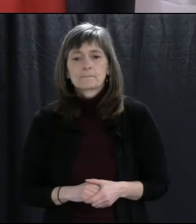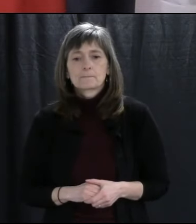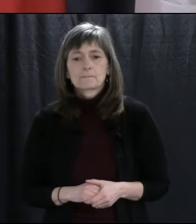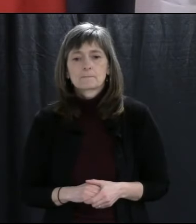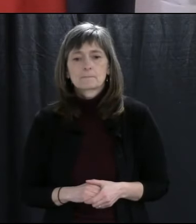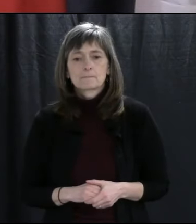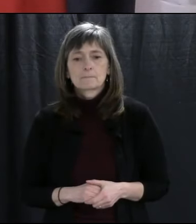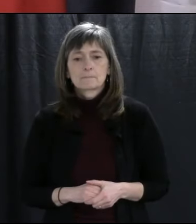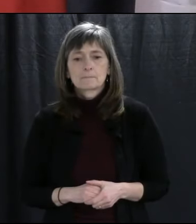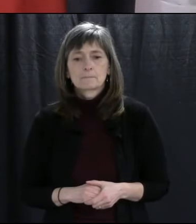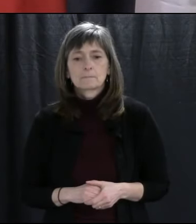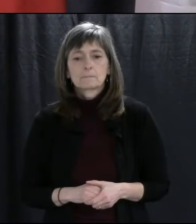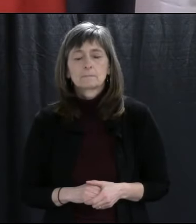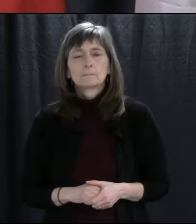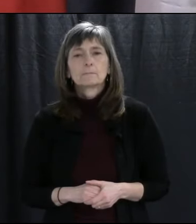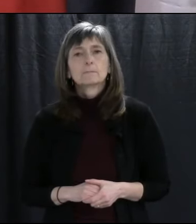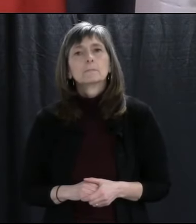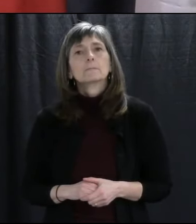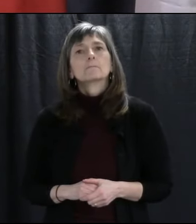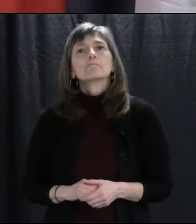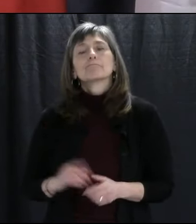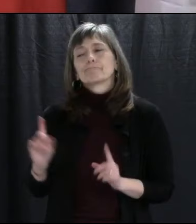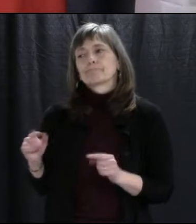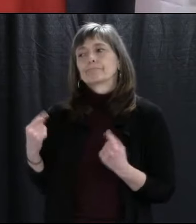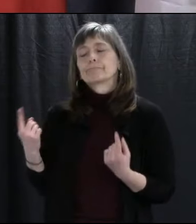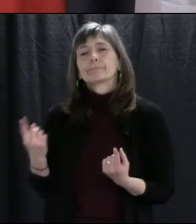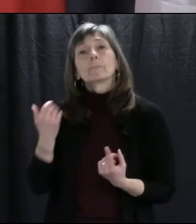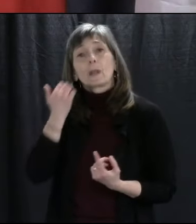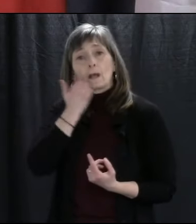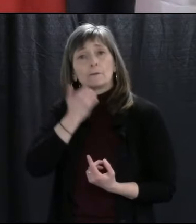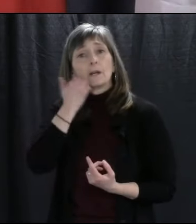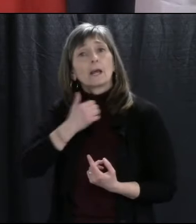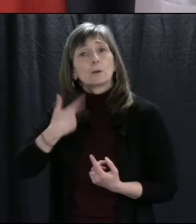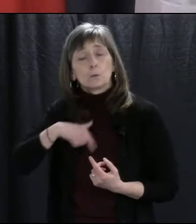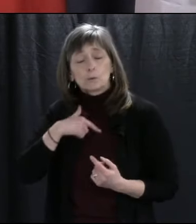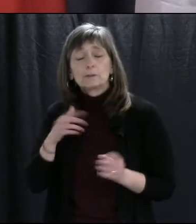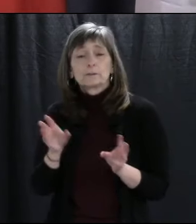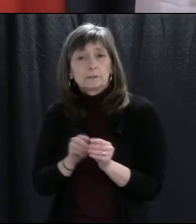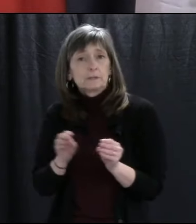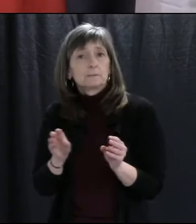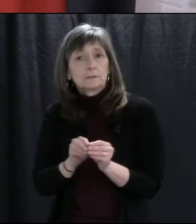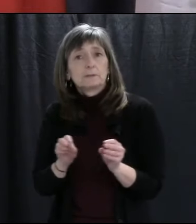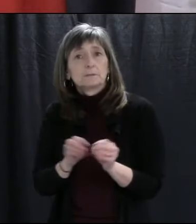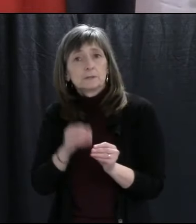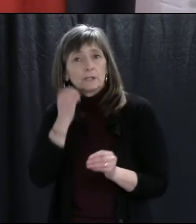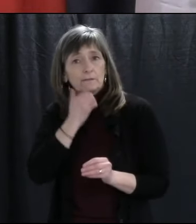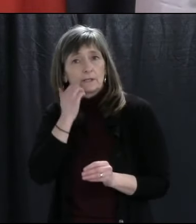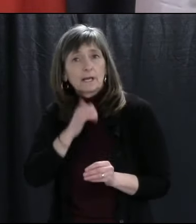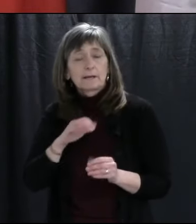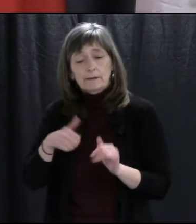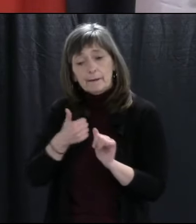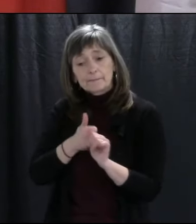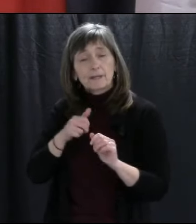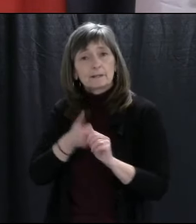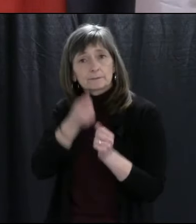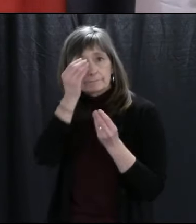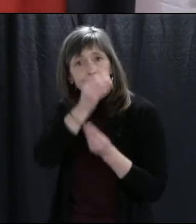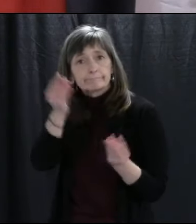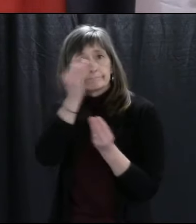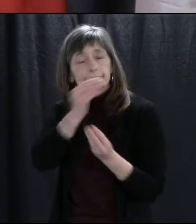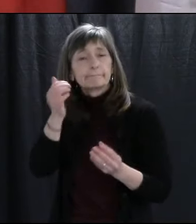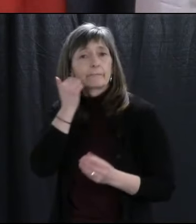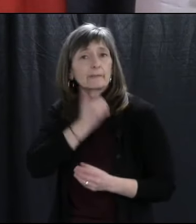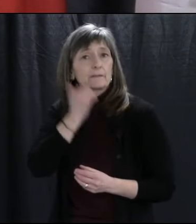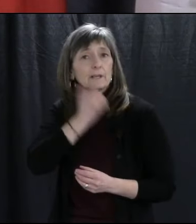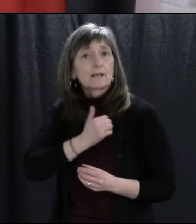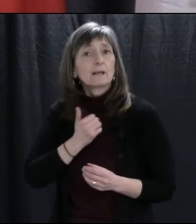As in the past and every day, we're continuing with our regular meetings, our updates every day with our health officials and